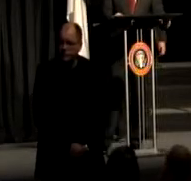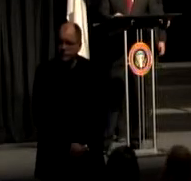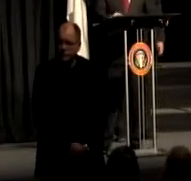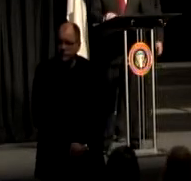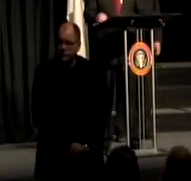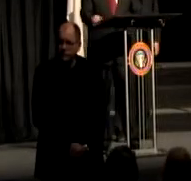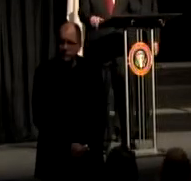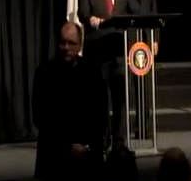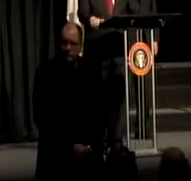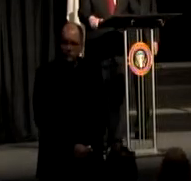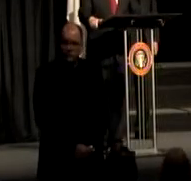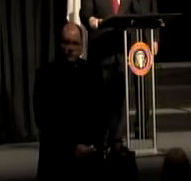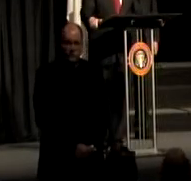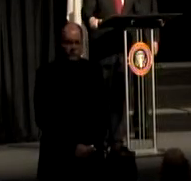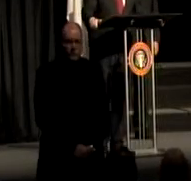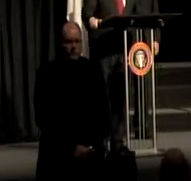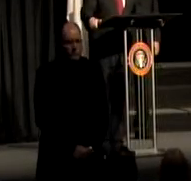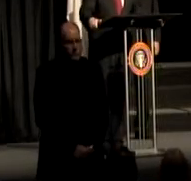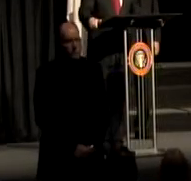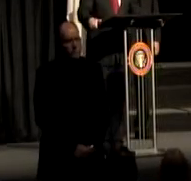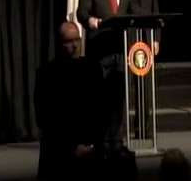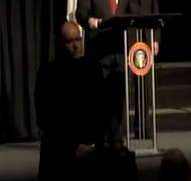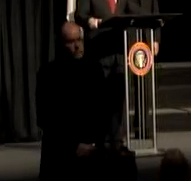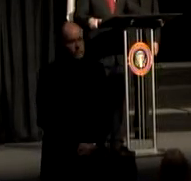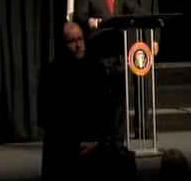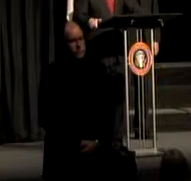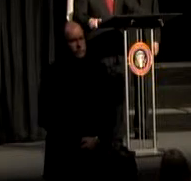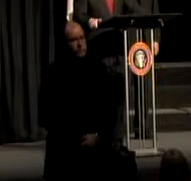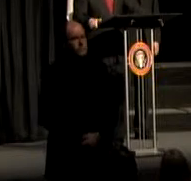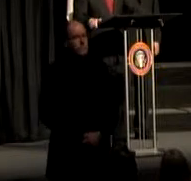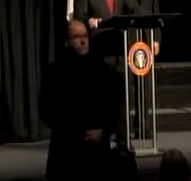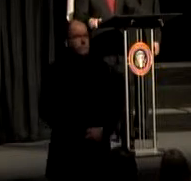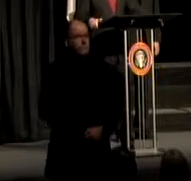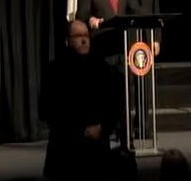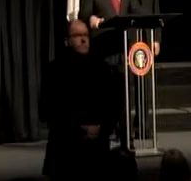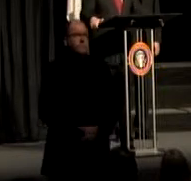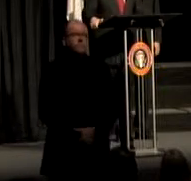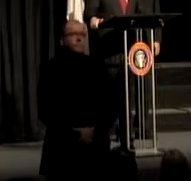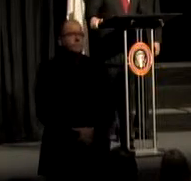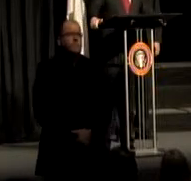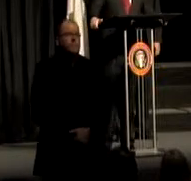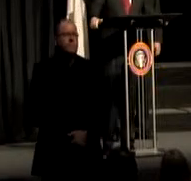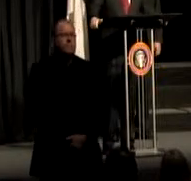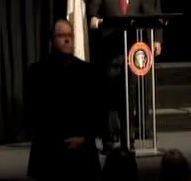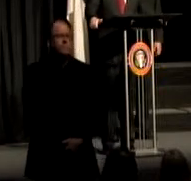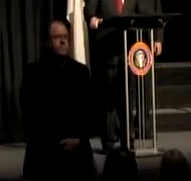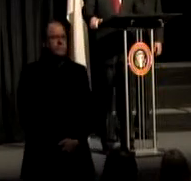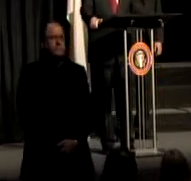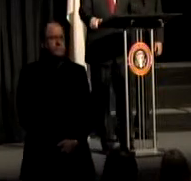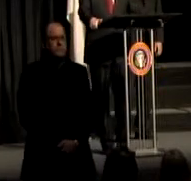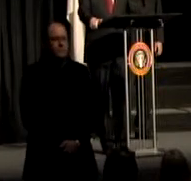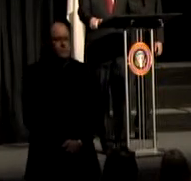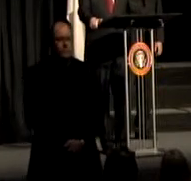the second thing is we believe there's only one way to heaven we believe there's only one way to heaven and that's through Jesus Christ and his shedding